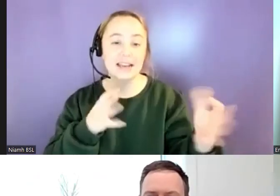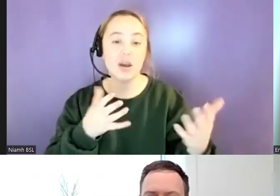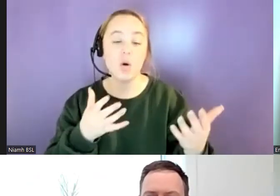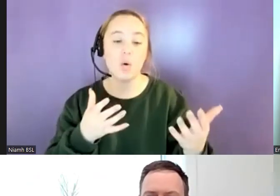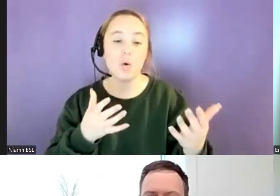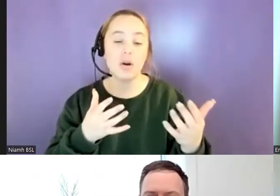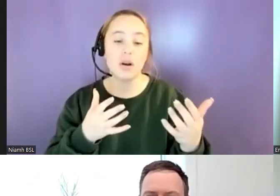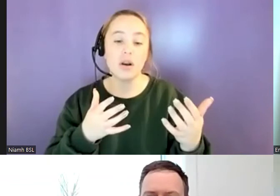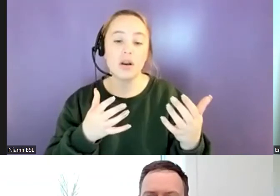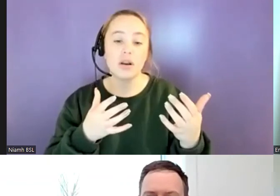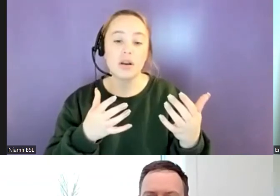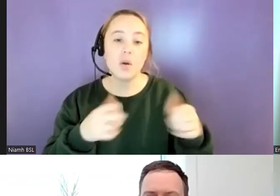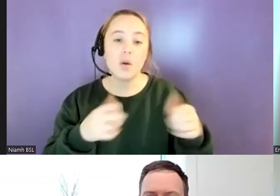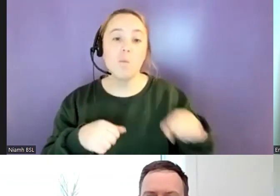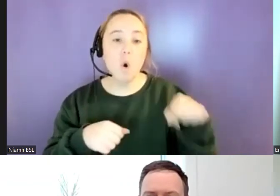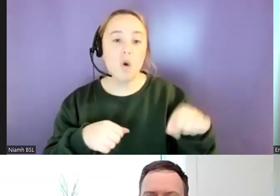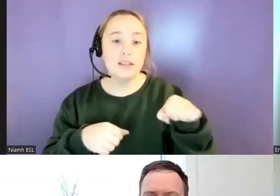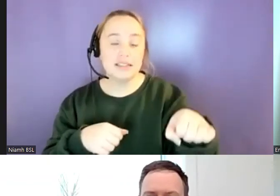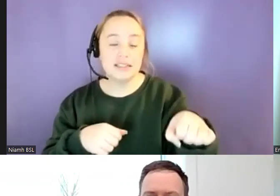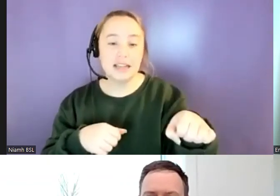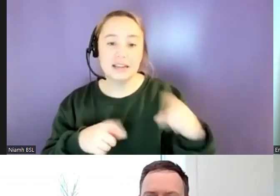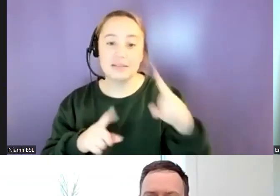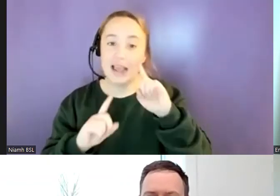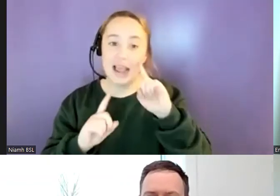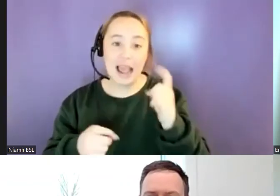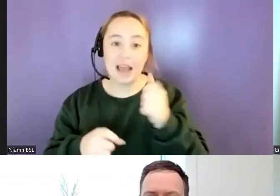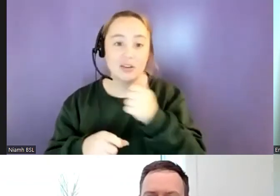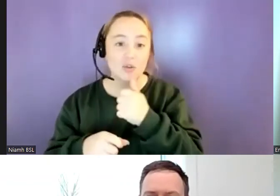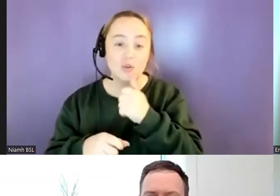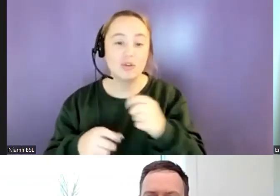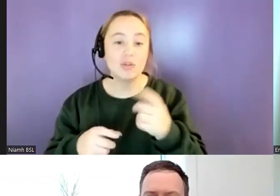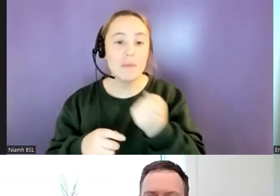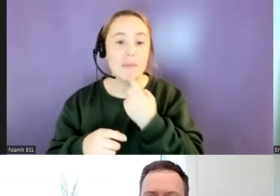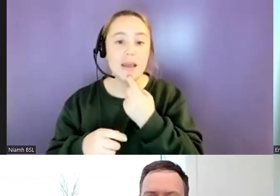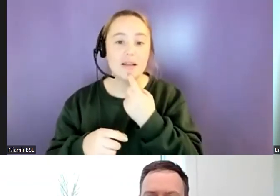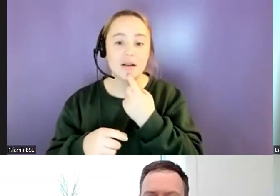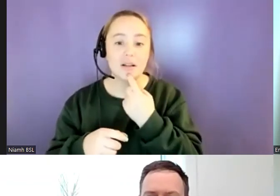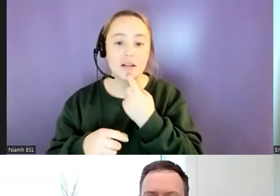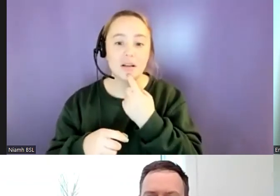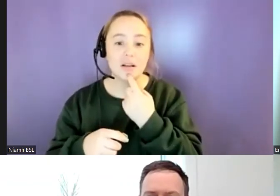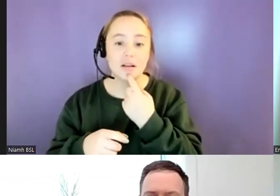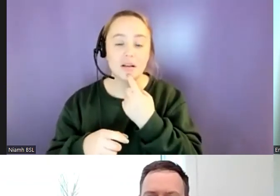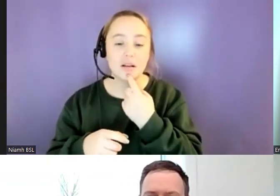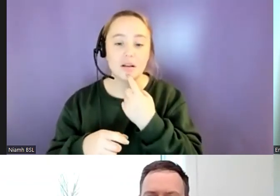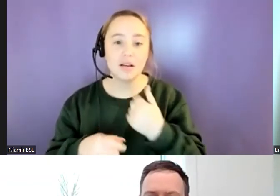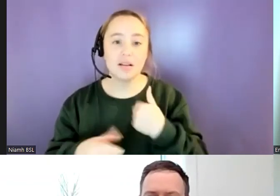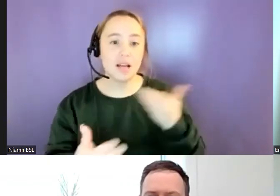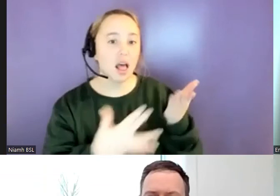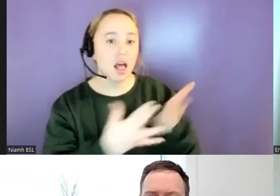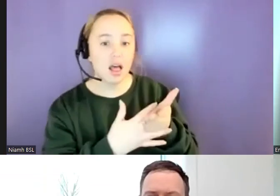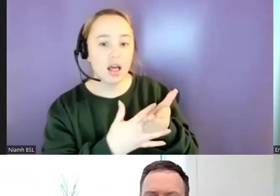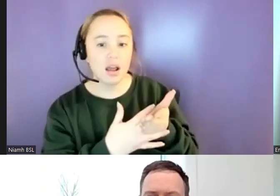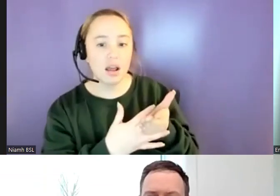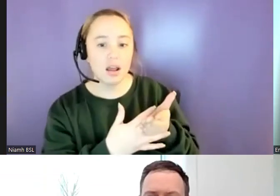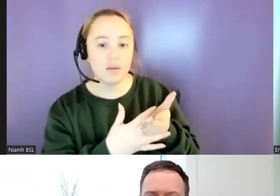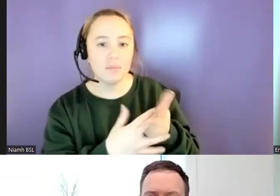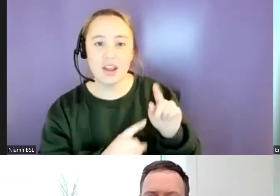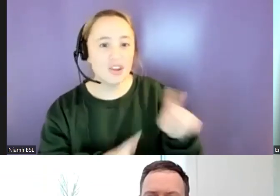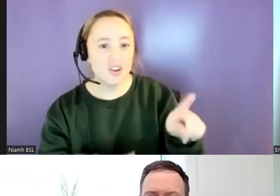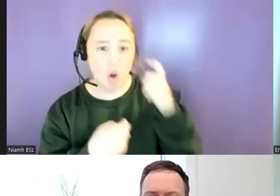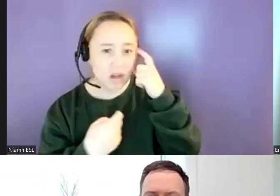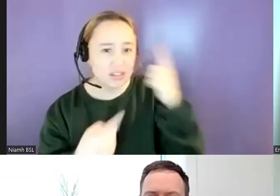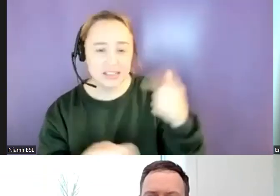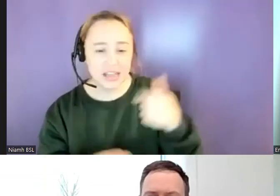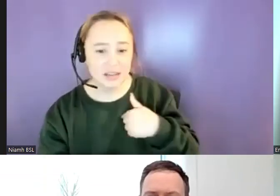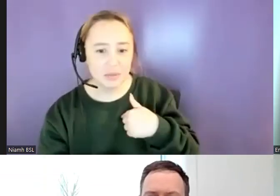with them. We can't have, unfortunately, anyone going through the screening. I'm sorry for jumping in here, but you're not getting